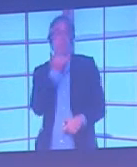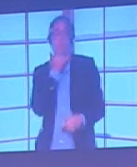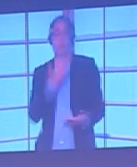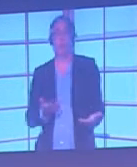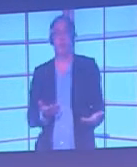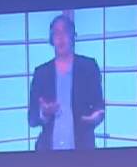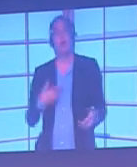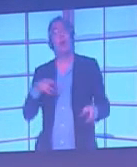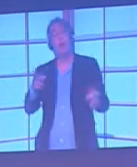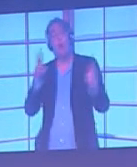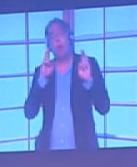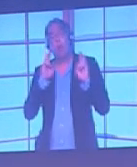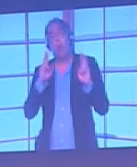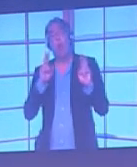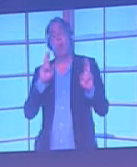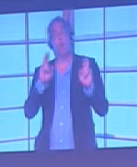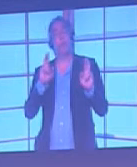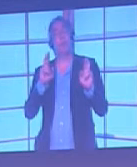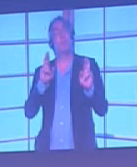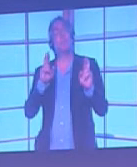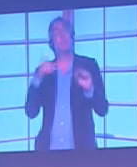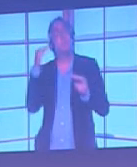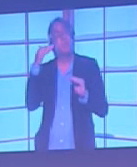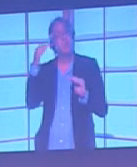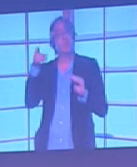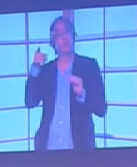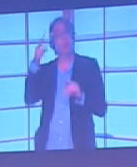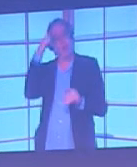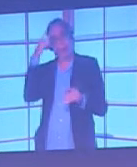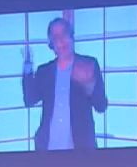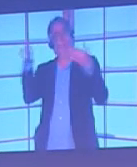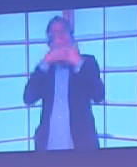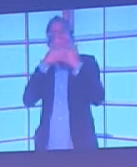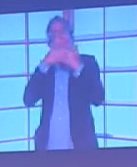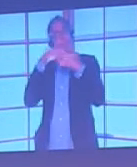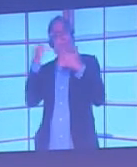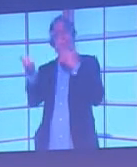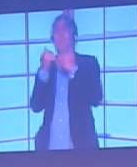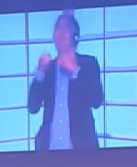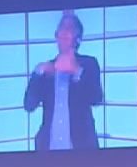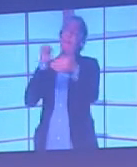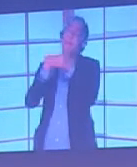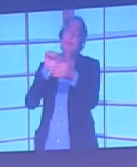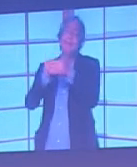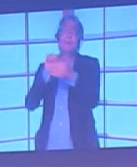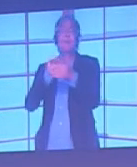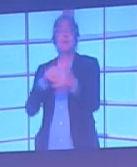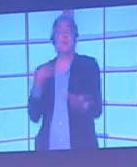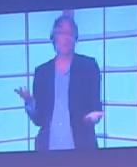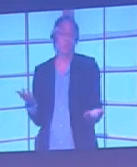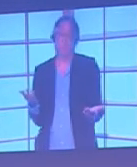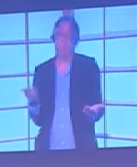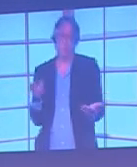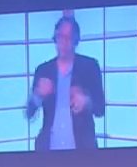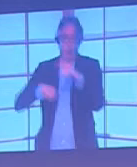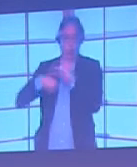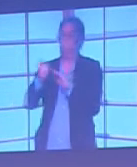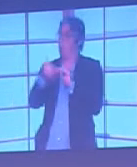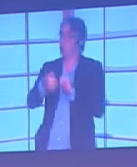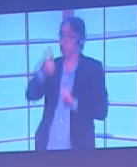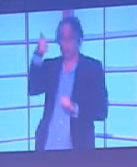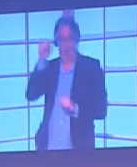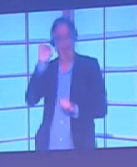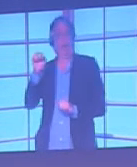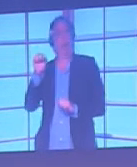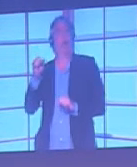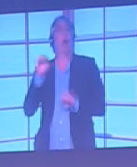inroads in these less receptive areas. There is no excuse for any football authority to oppose or prevaricate on this